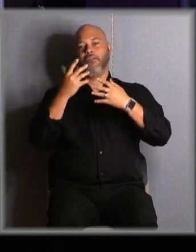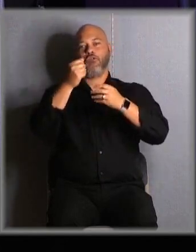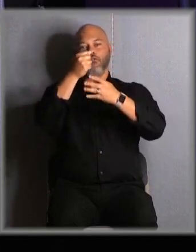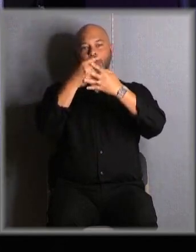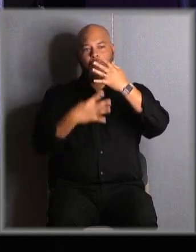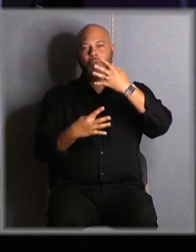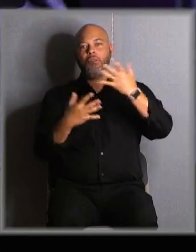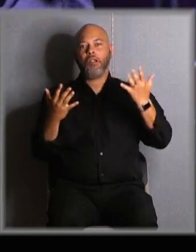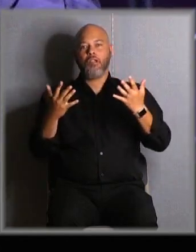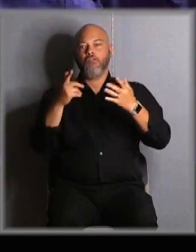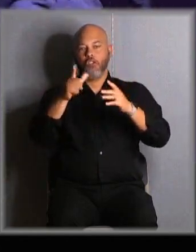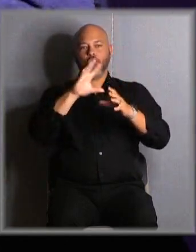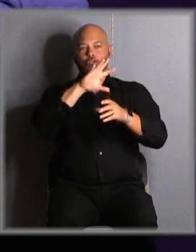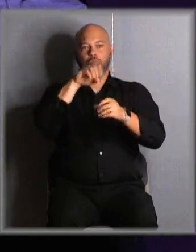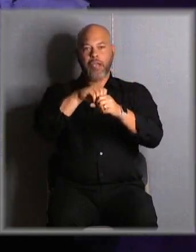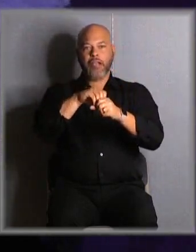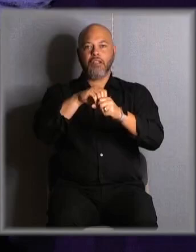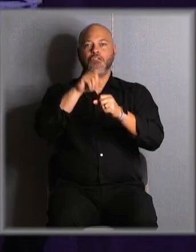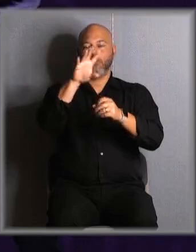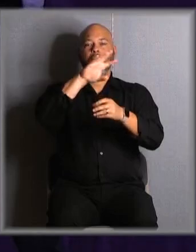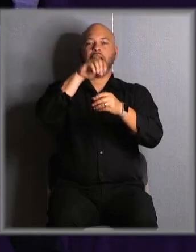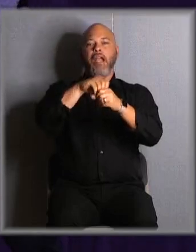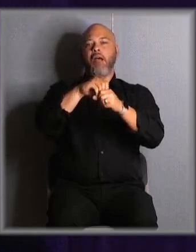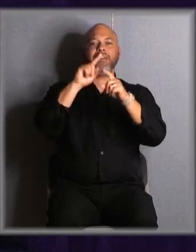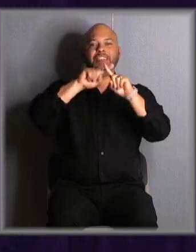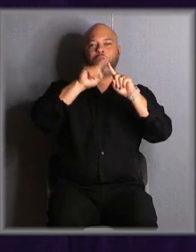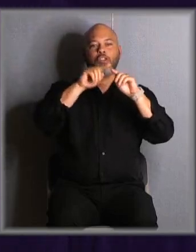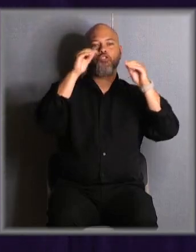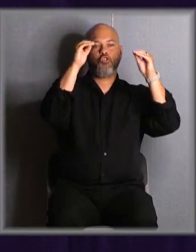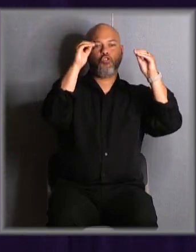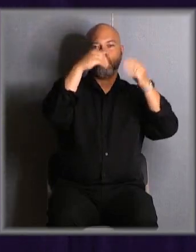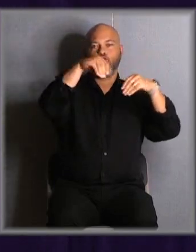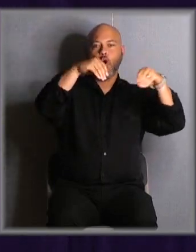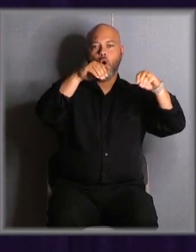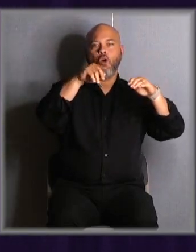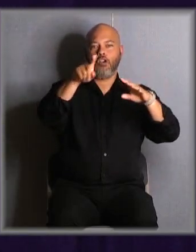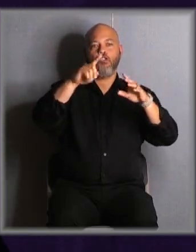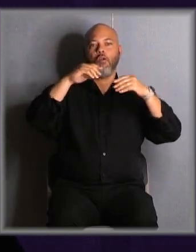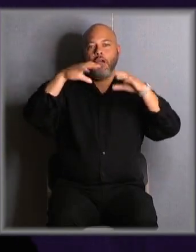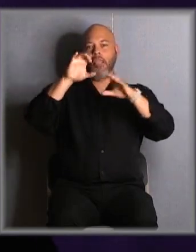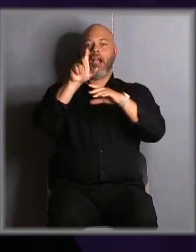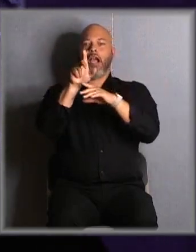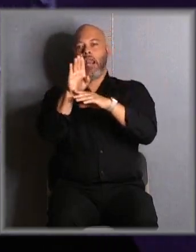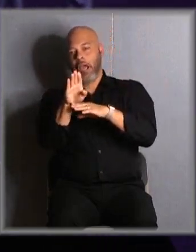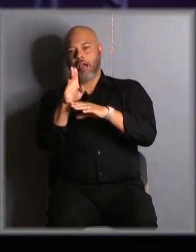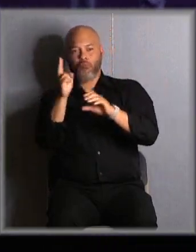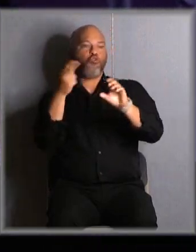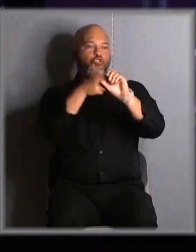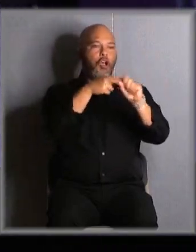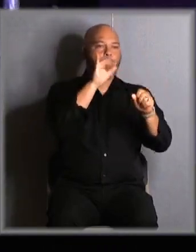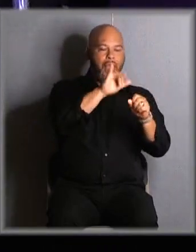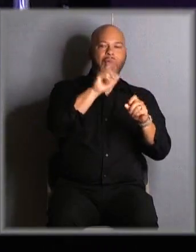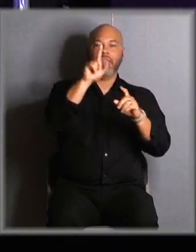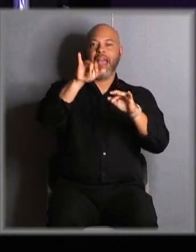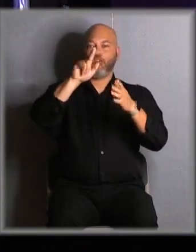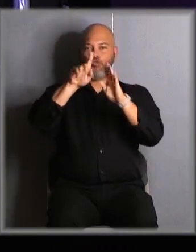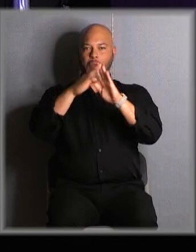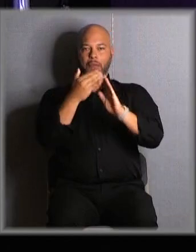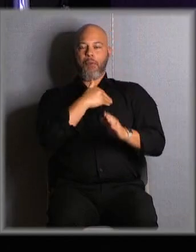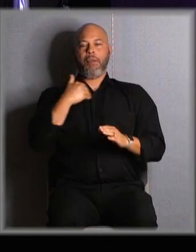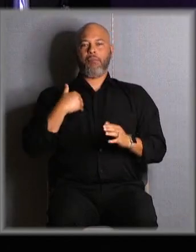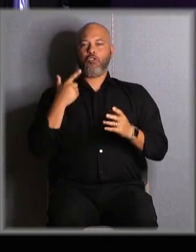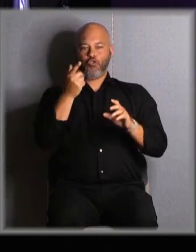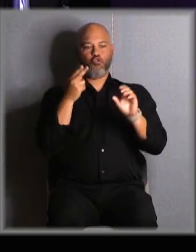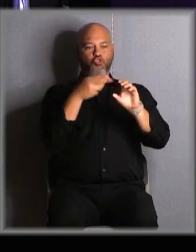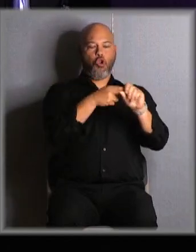You become part of JCPenney's. You become part of the motorcycle club, the Sam's Club. You know what I'm talking